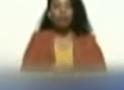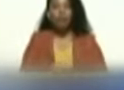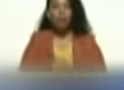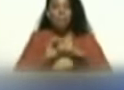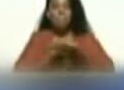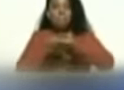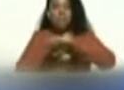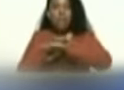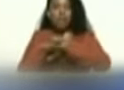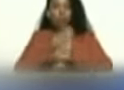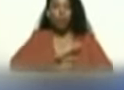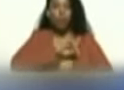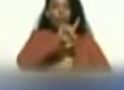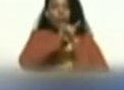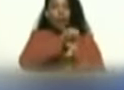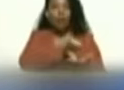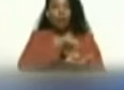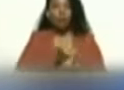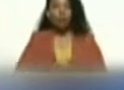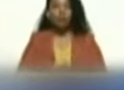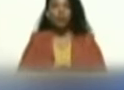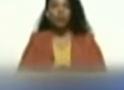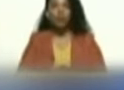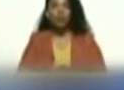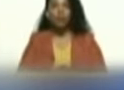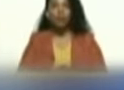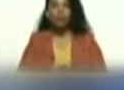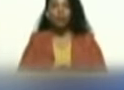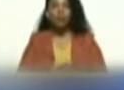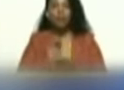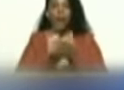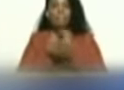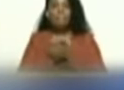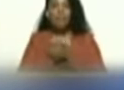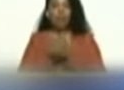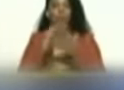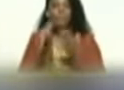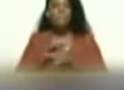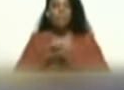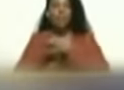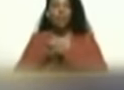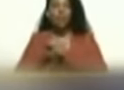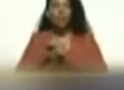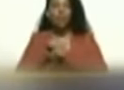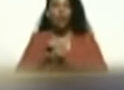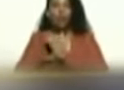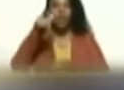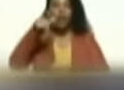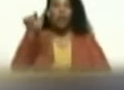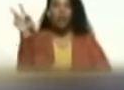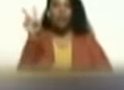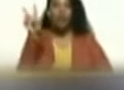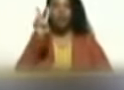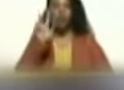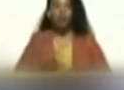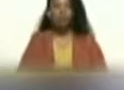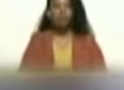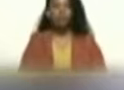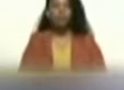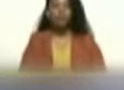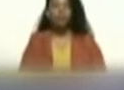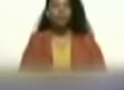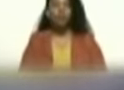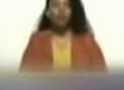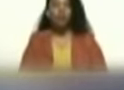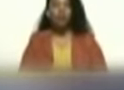some $100 million. But in the past years, past couple of years, they have tried to increase it to the